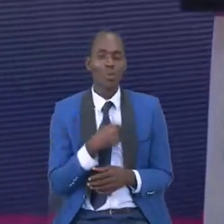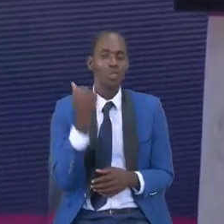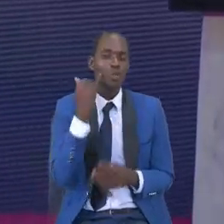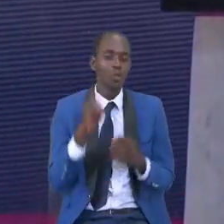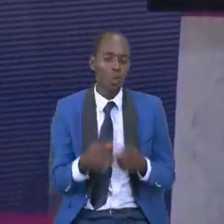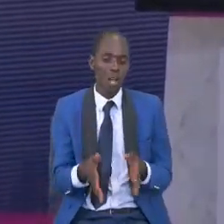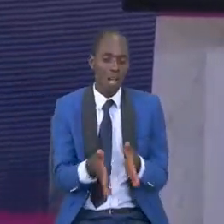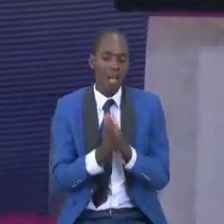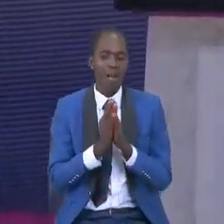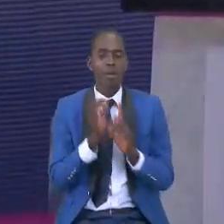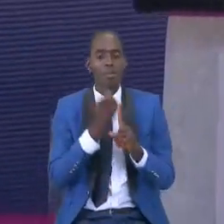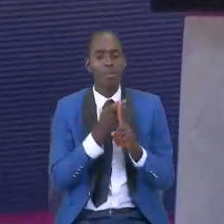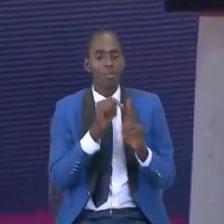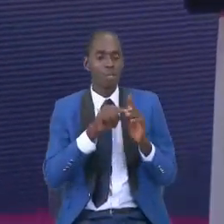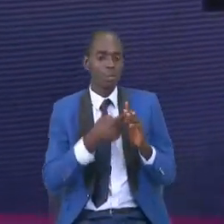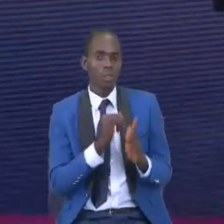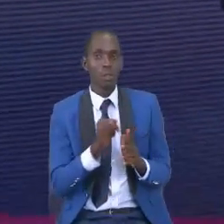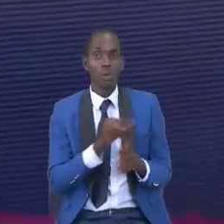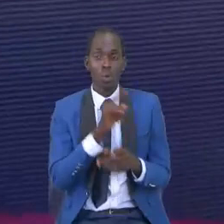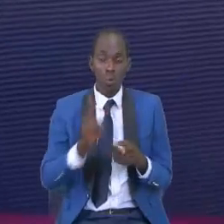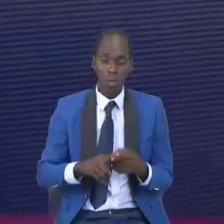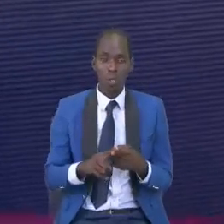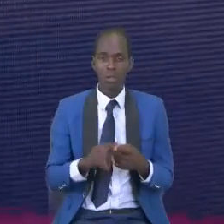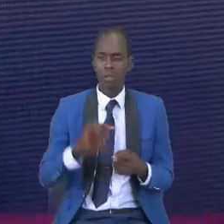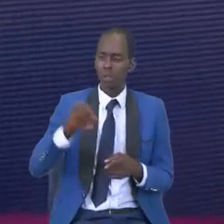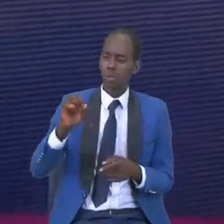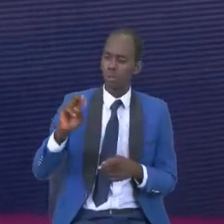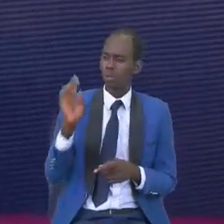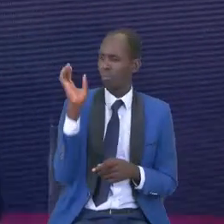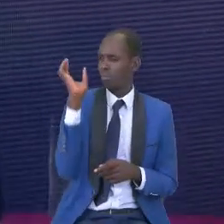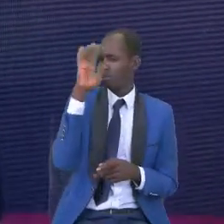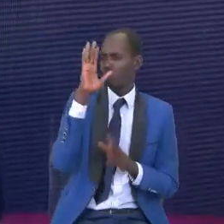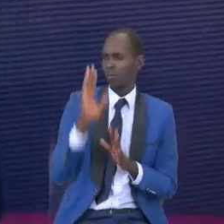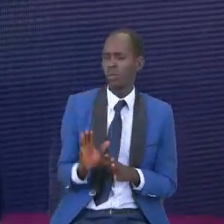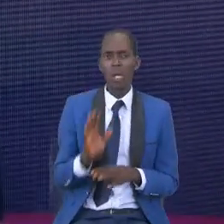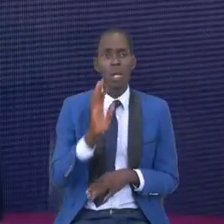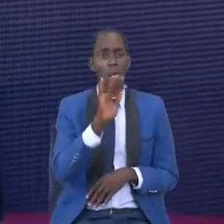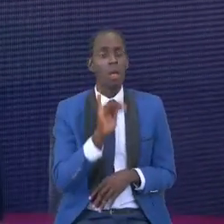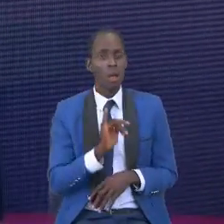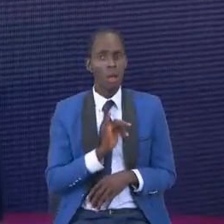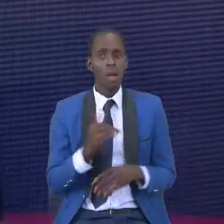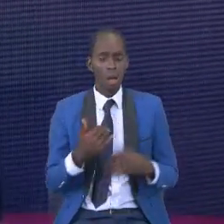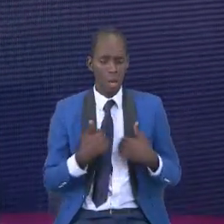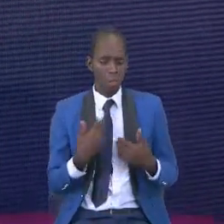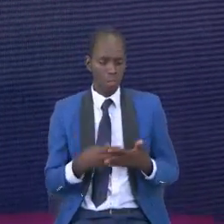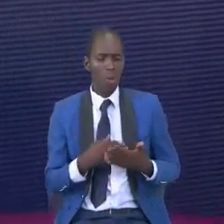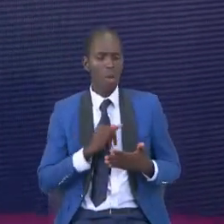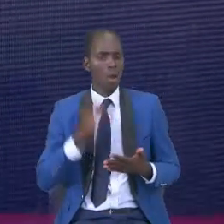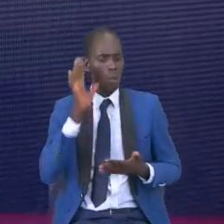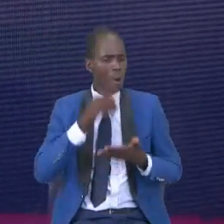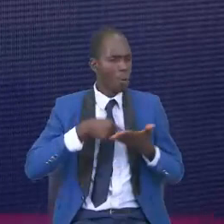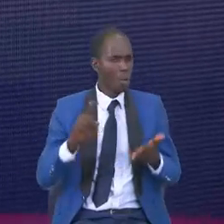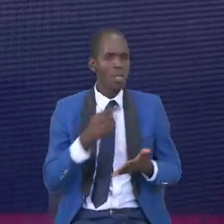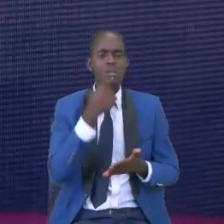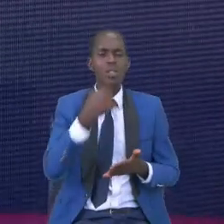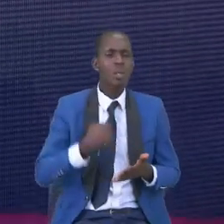a stranger, when he said, I have the fear, I will pay. And whatever it is, tell me the fear, I will pay. And I want to travel